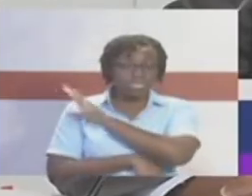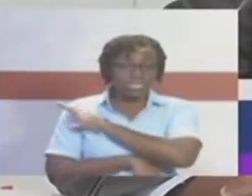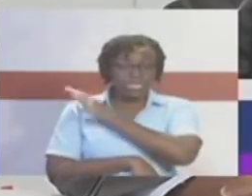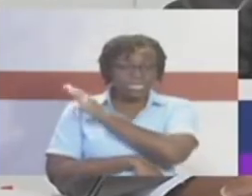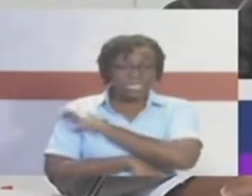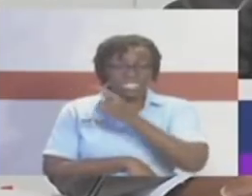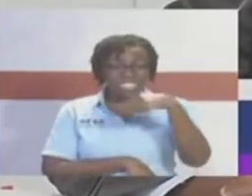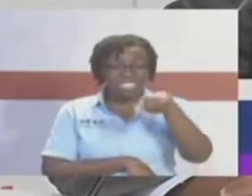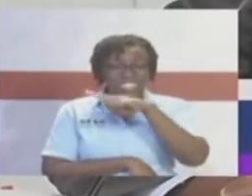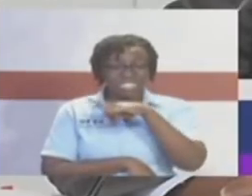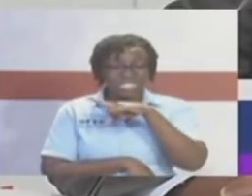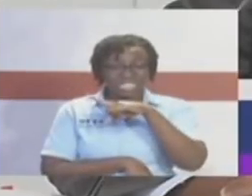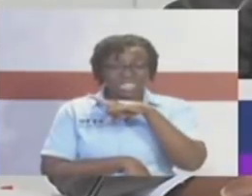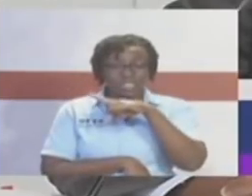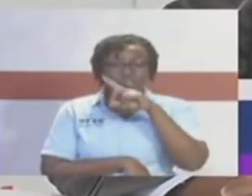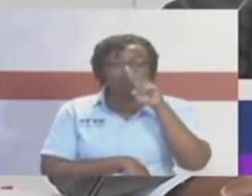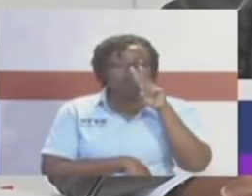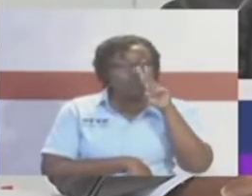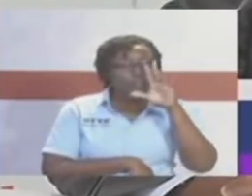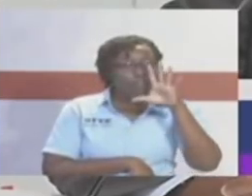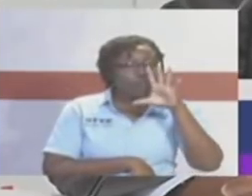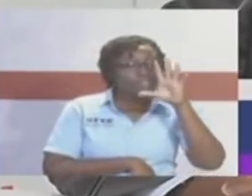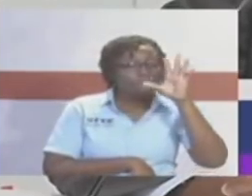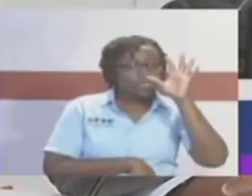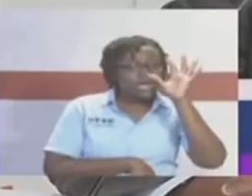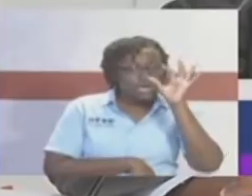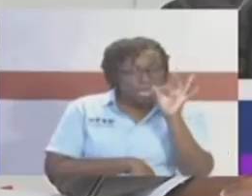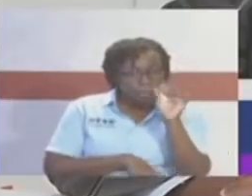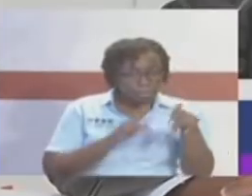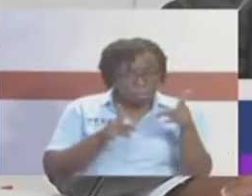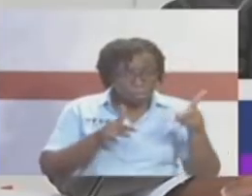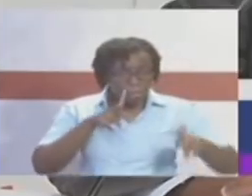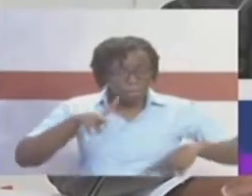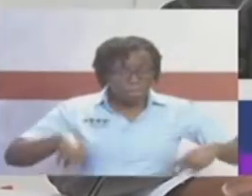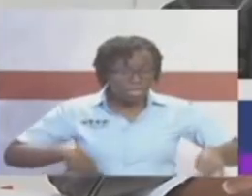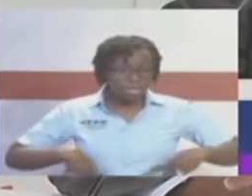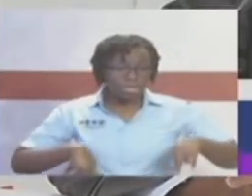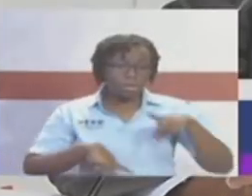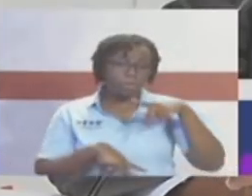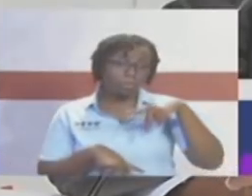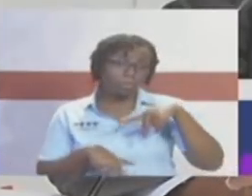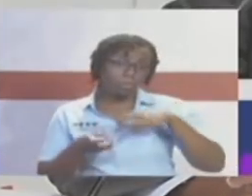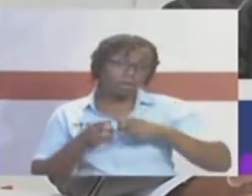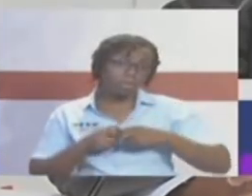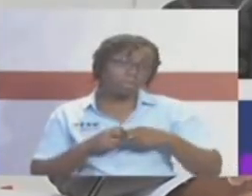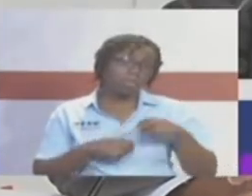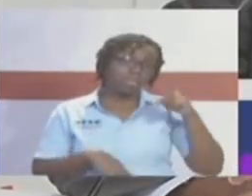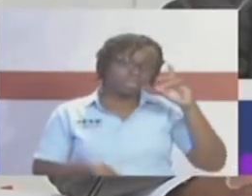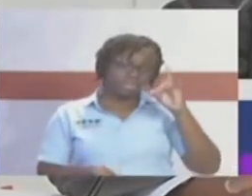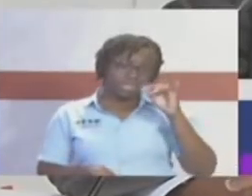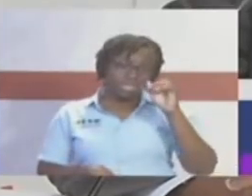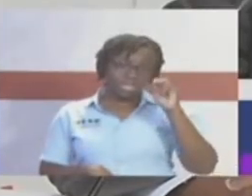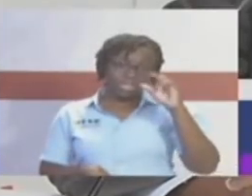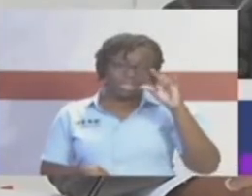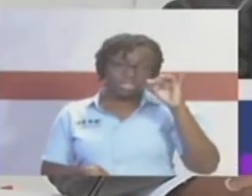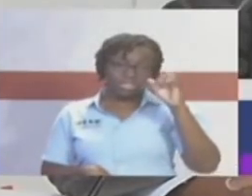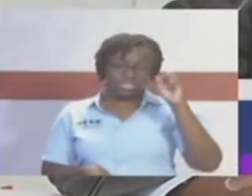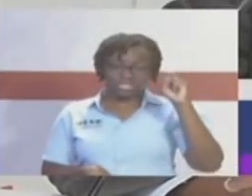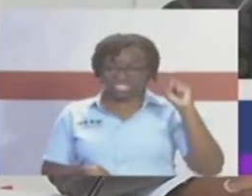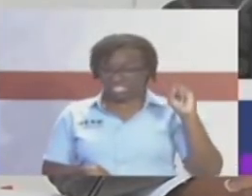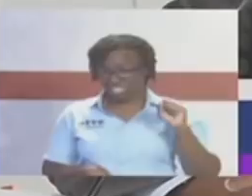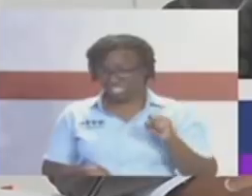259 dialysis patients. Now, this number does not include